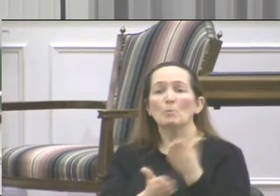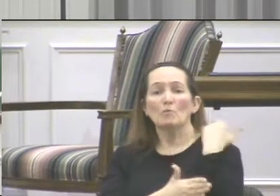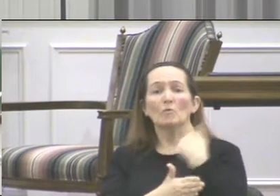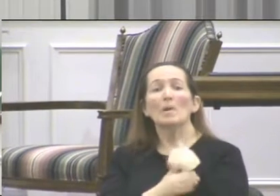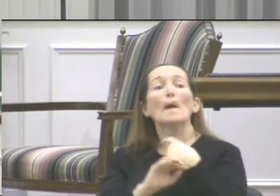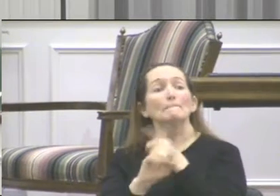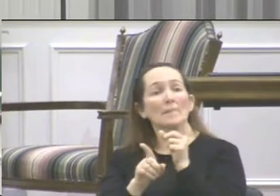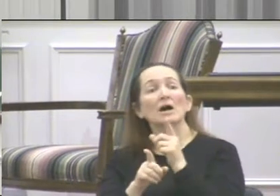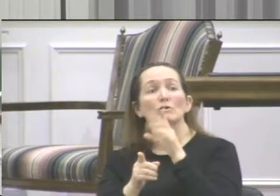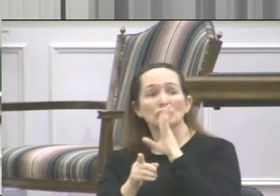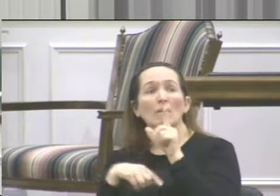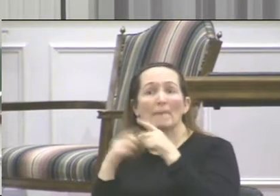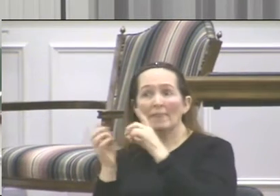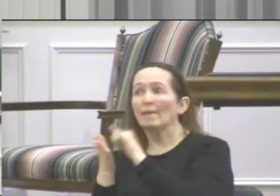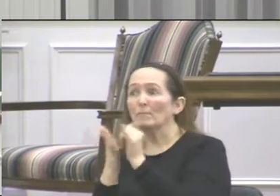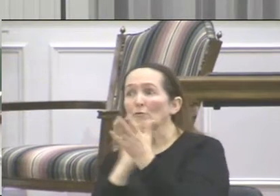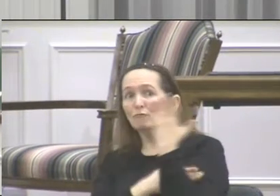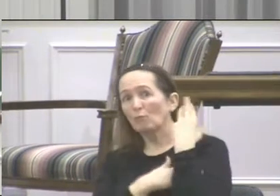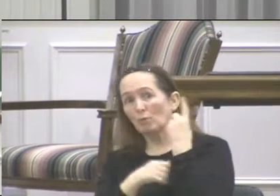You've talked about it before, haven't you?